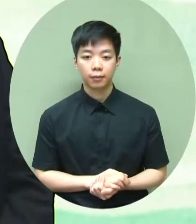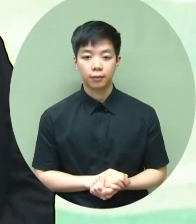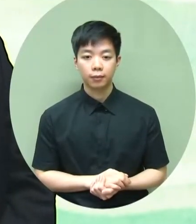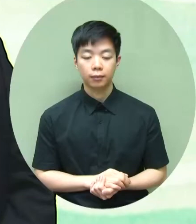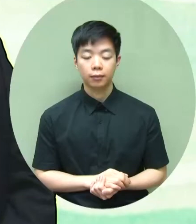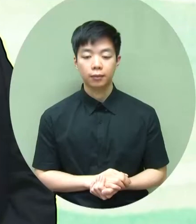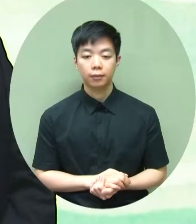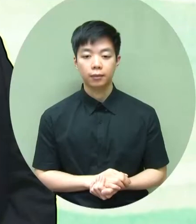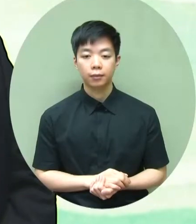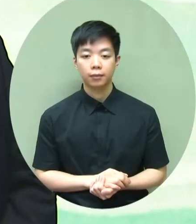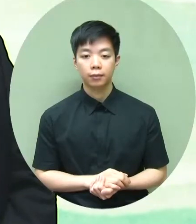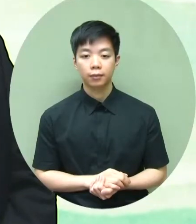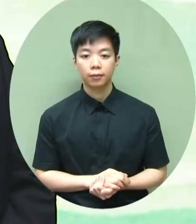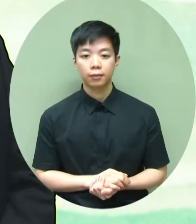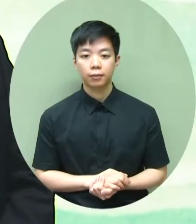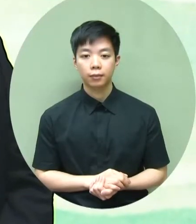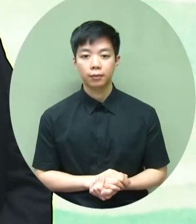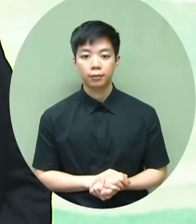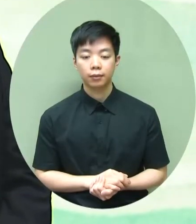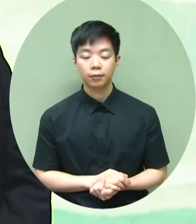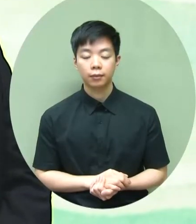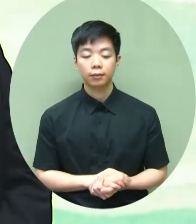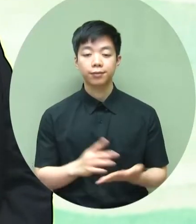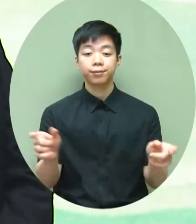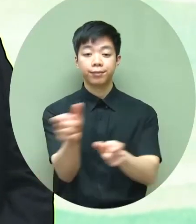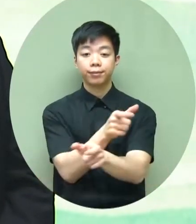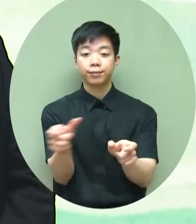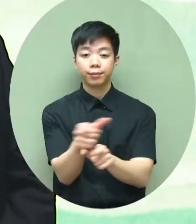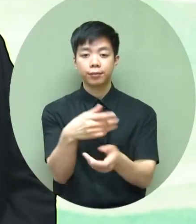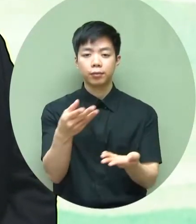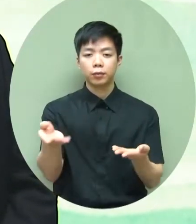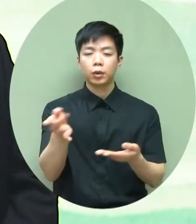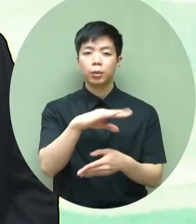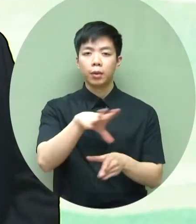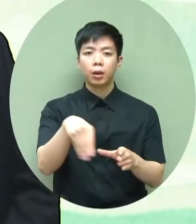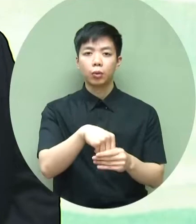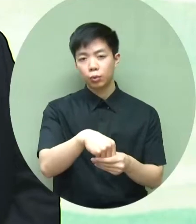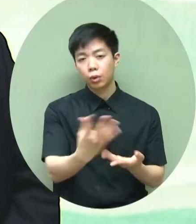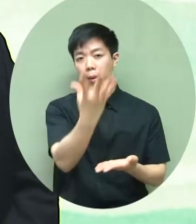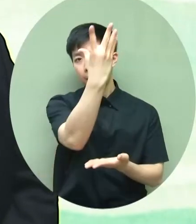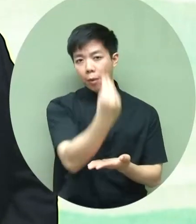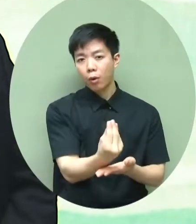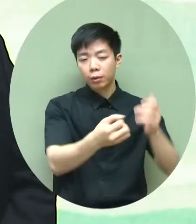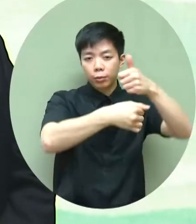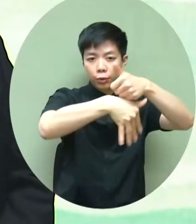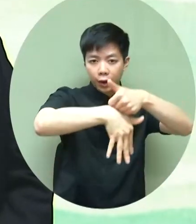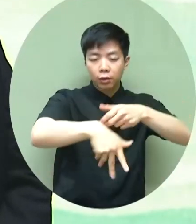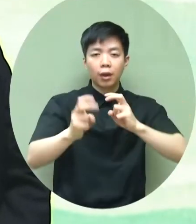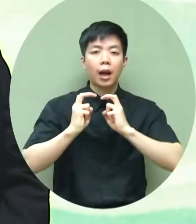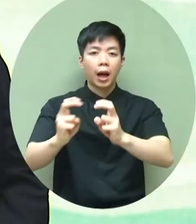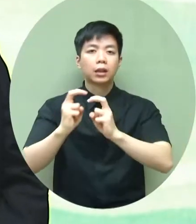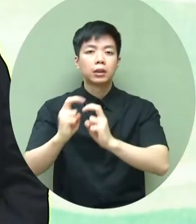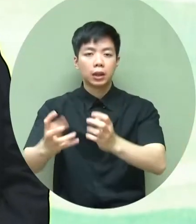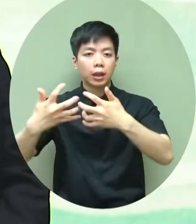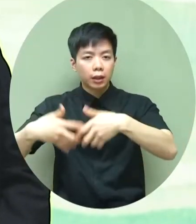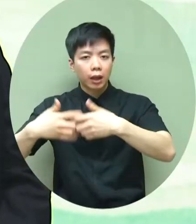operation, including signaling system, operating system, all electrical and mechanical service system, the permanent